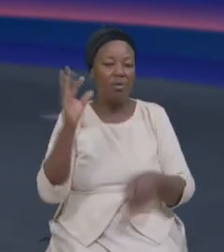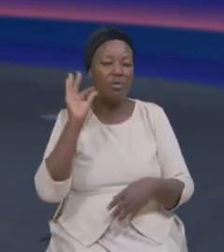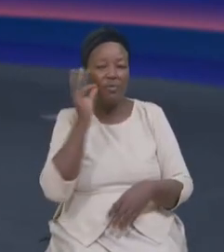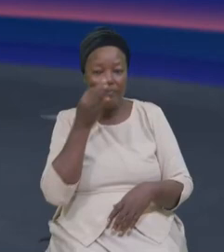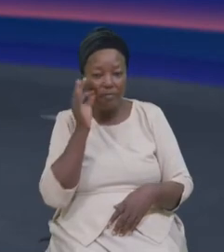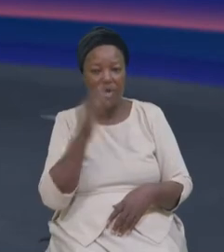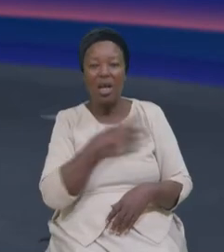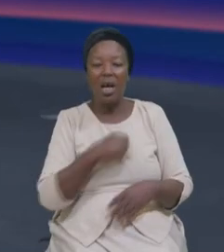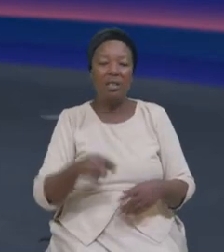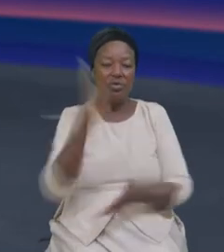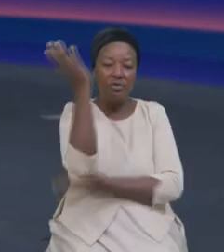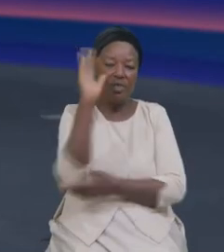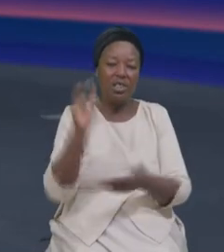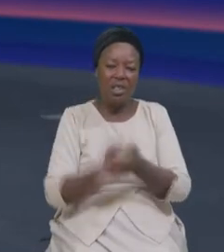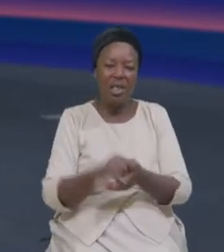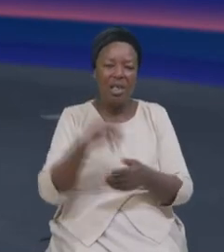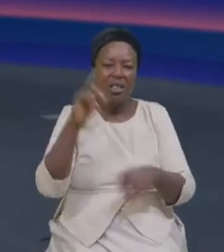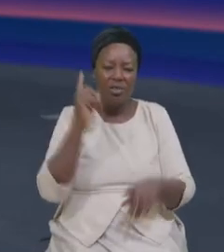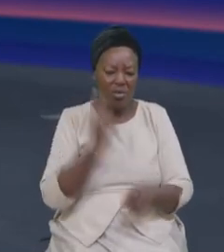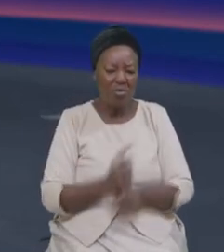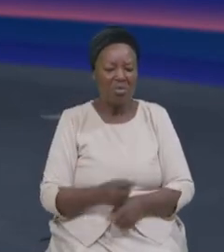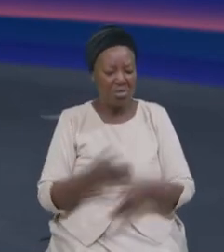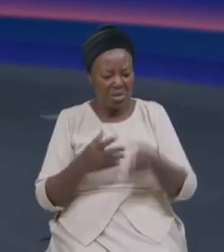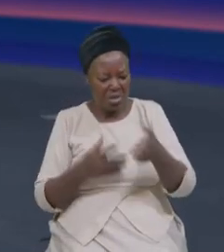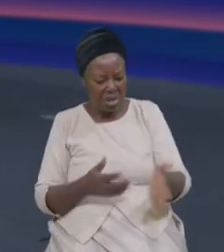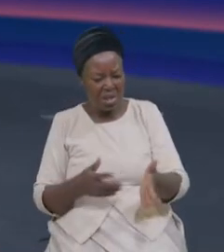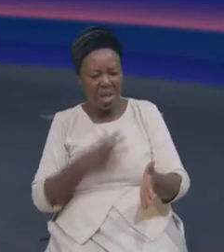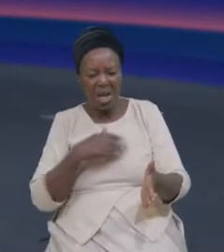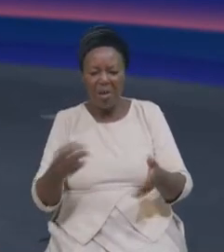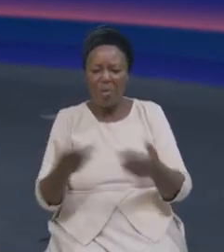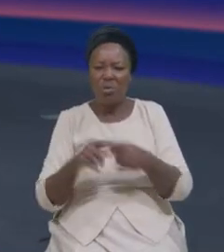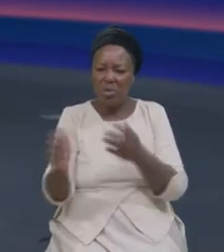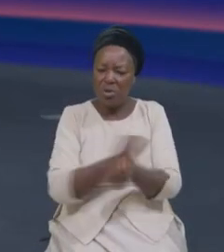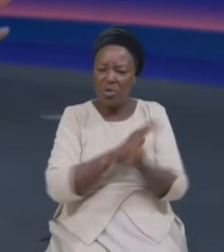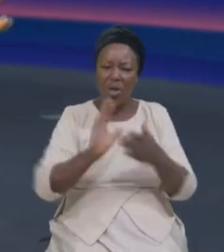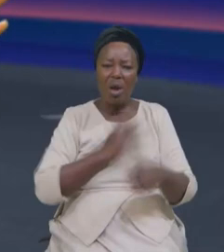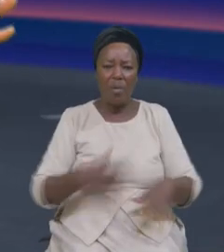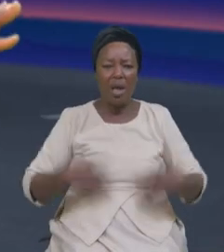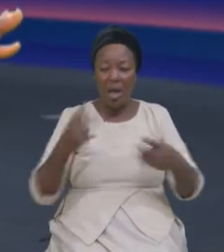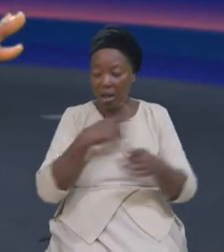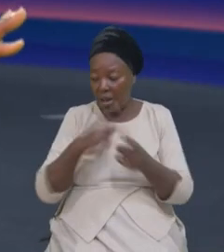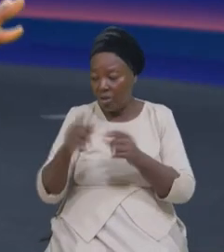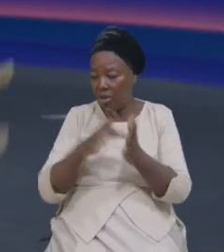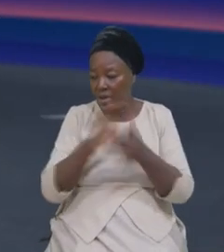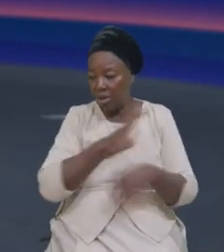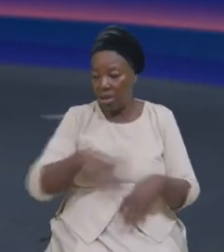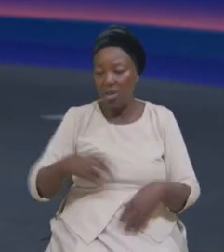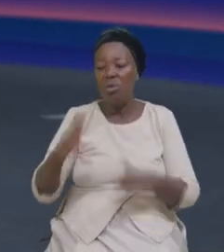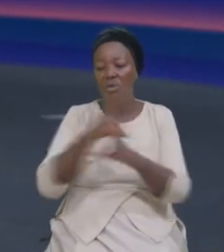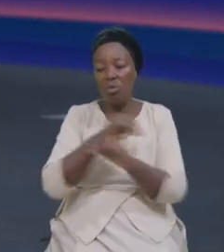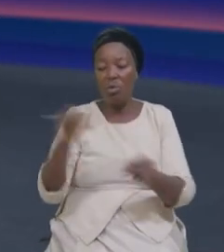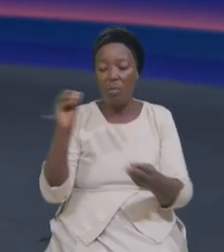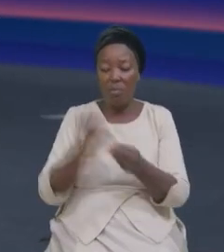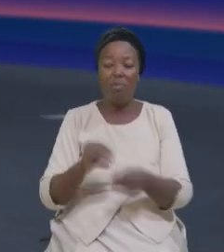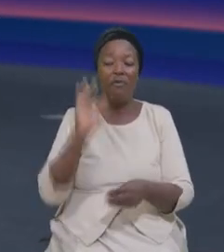are, you know, trees that just ruin and wreck our lives. And then Jesus said, no man eat fruit of that